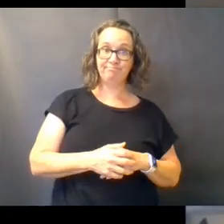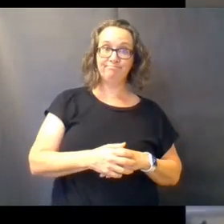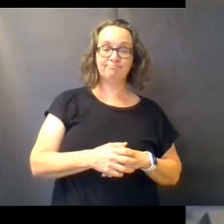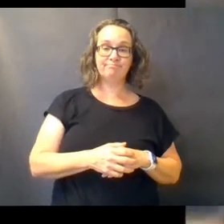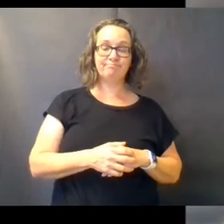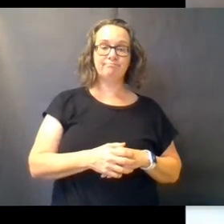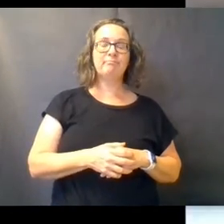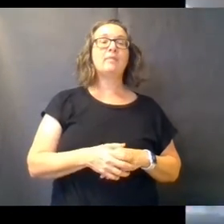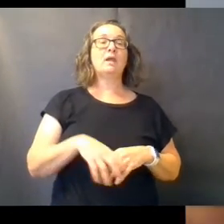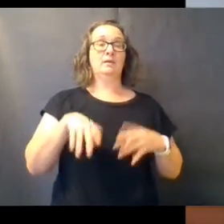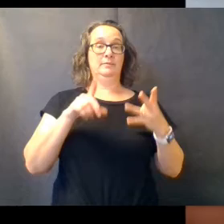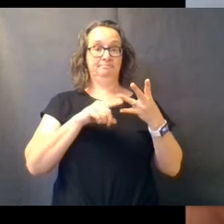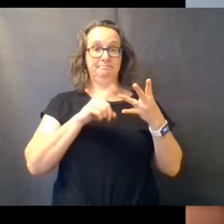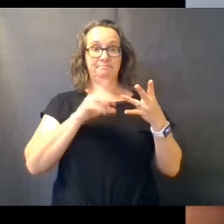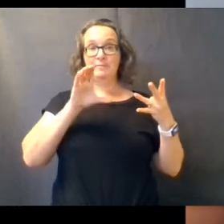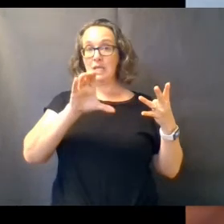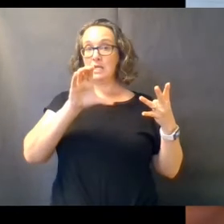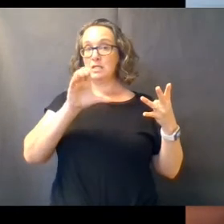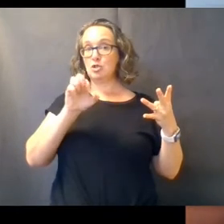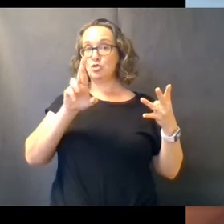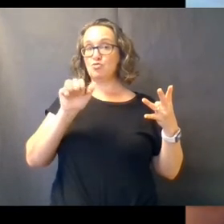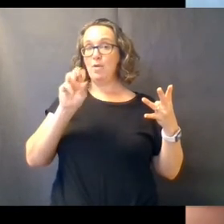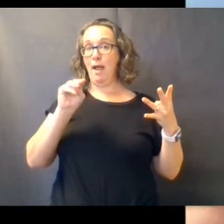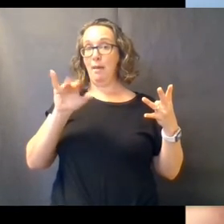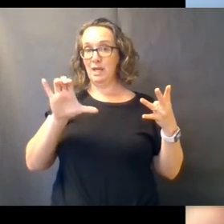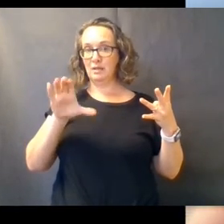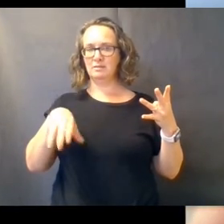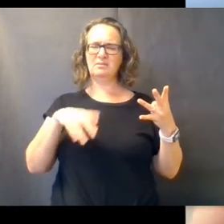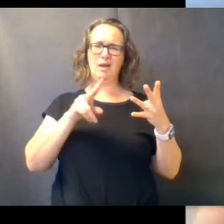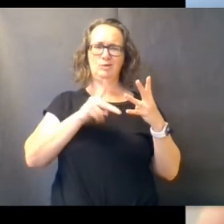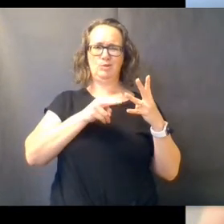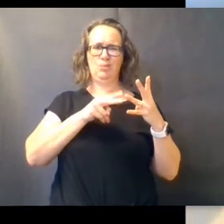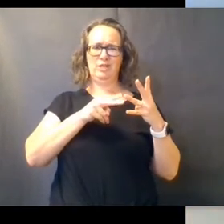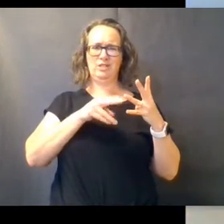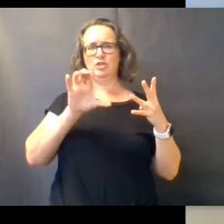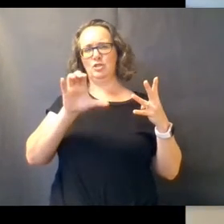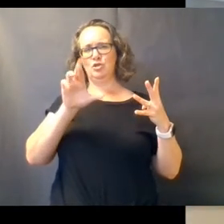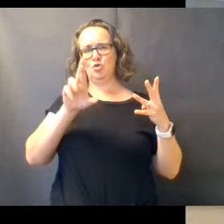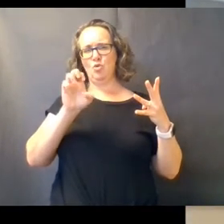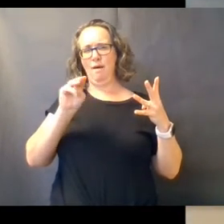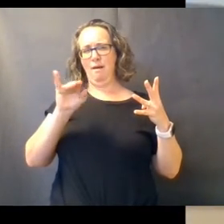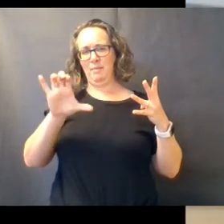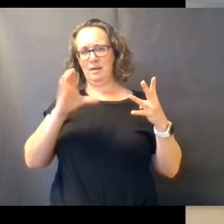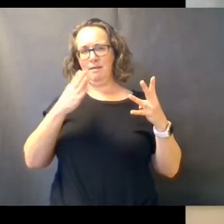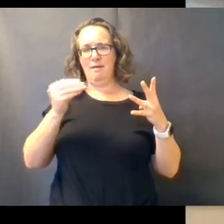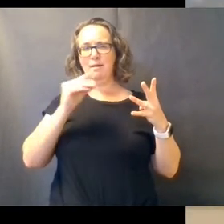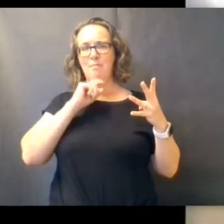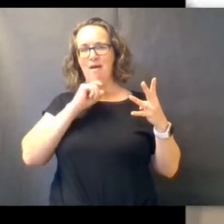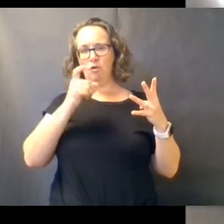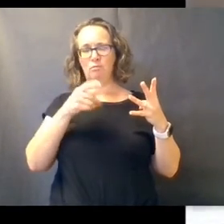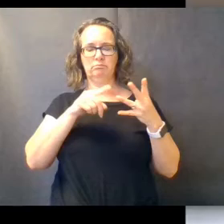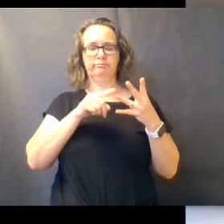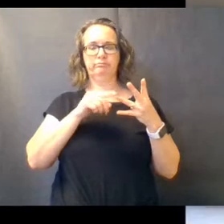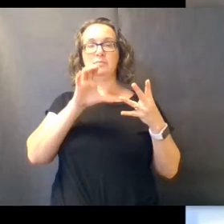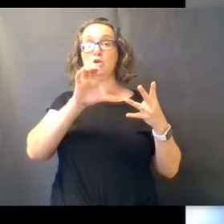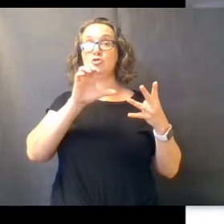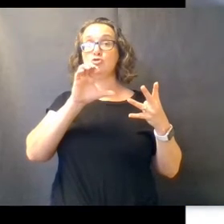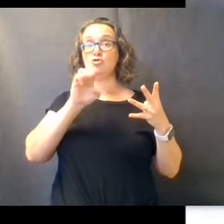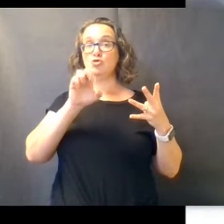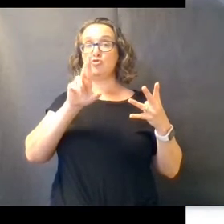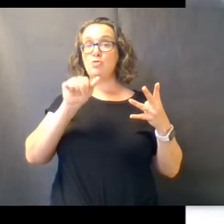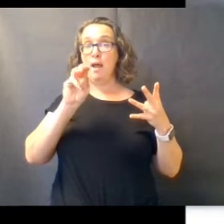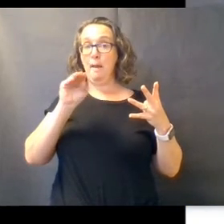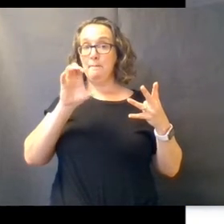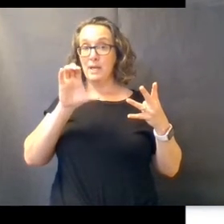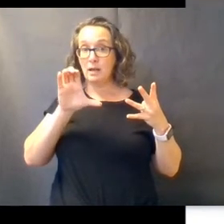The ceramic one, and I switched the ceramic and metal so that we were at the same spot. The